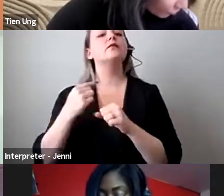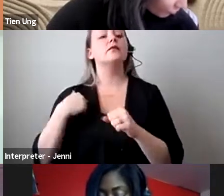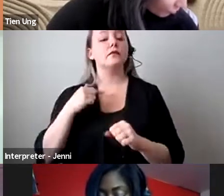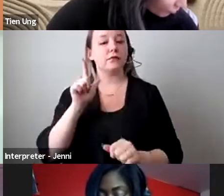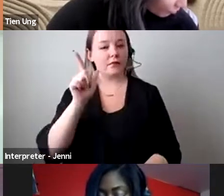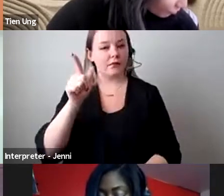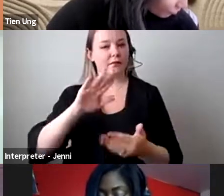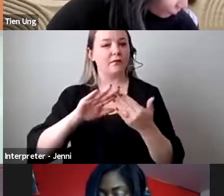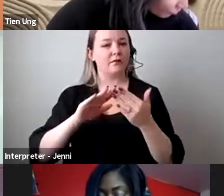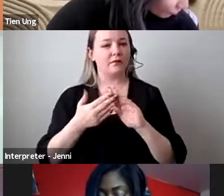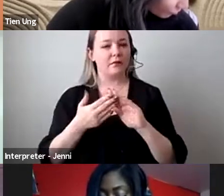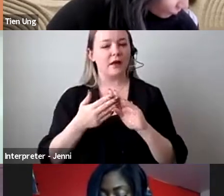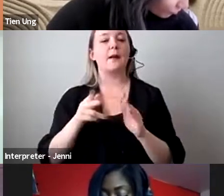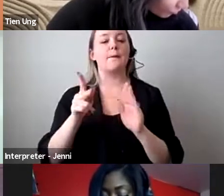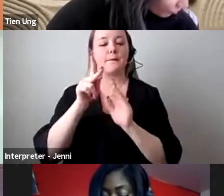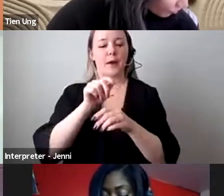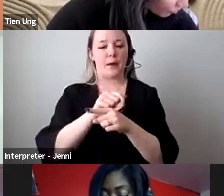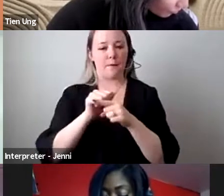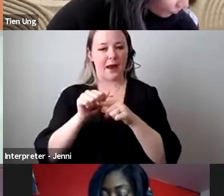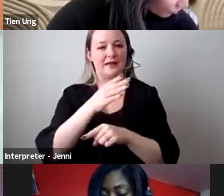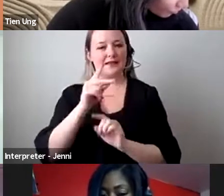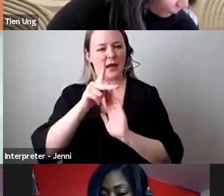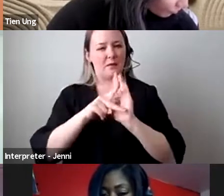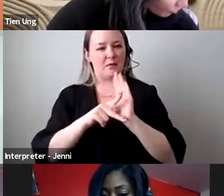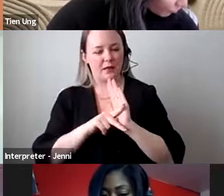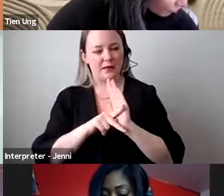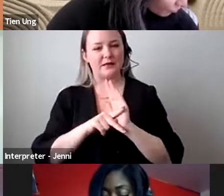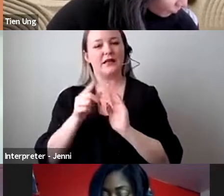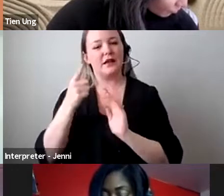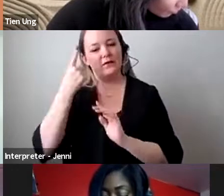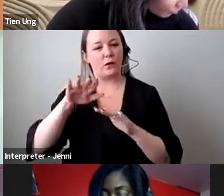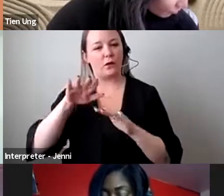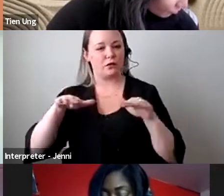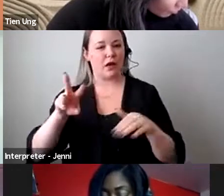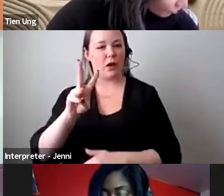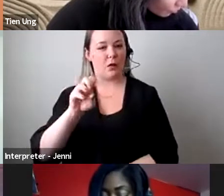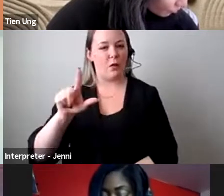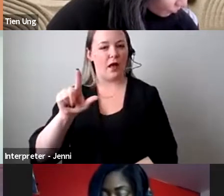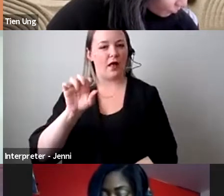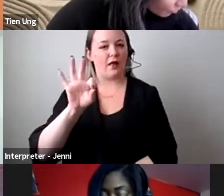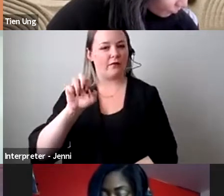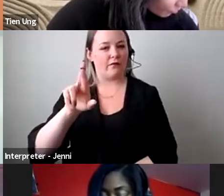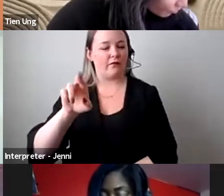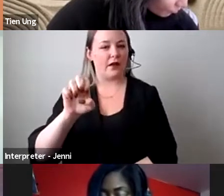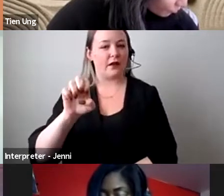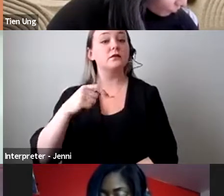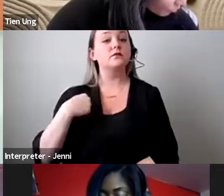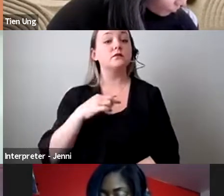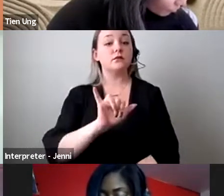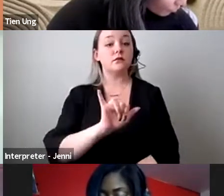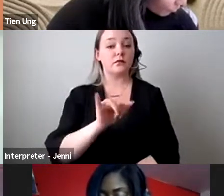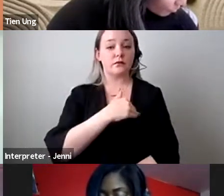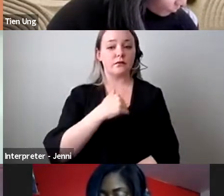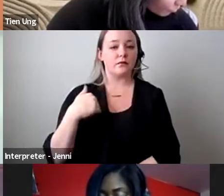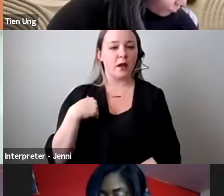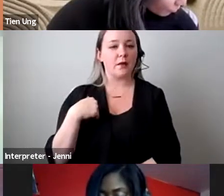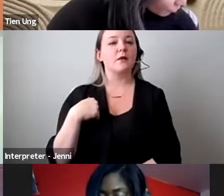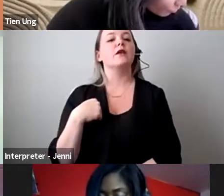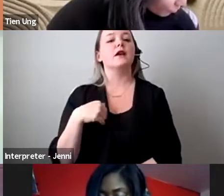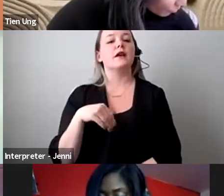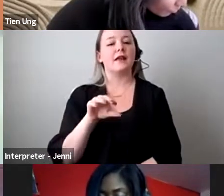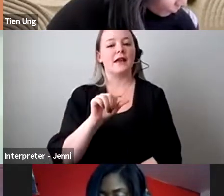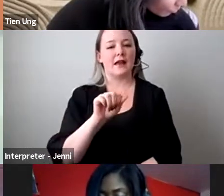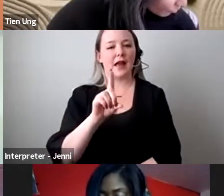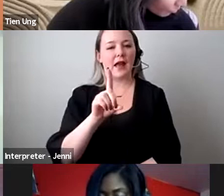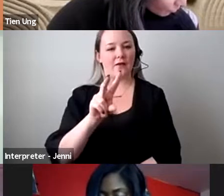for practice and policy in Massachusetts child welfare. I'm also a member of the National Advisory Committee of the